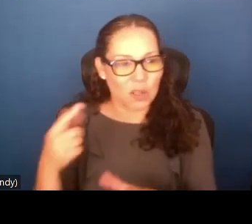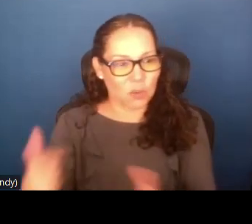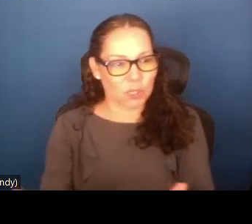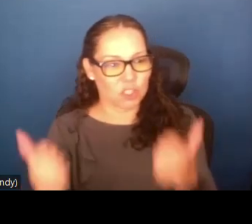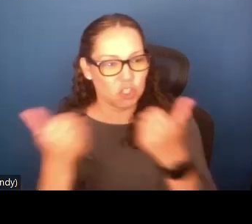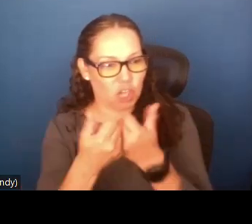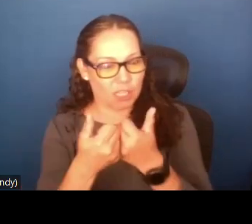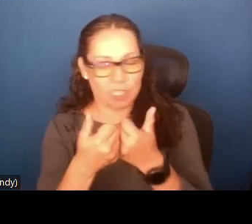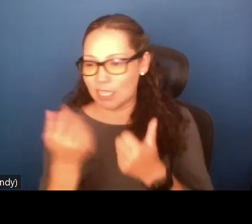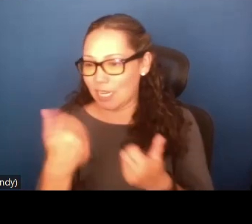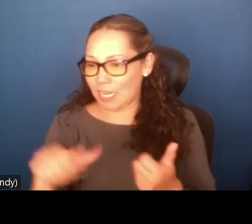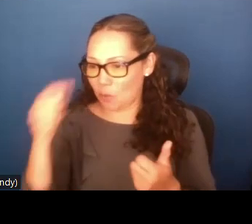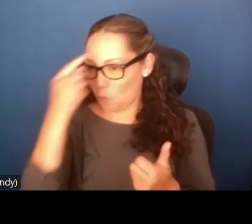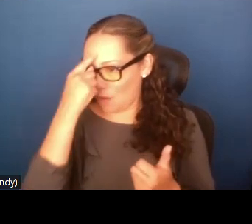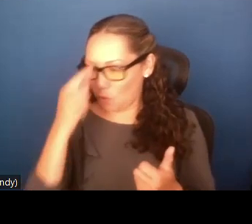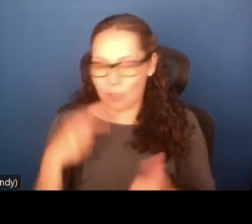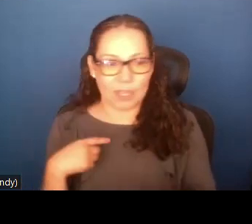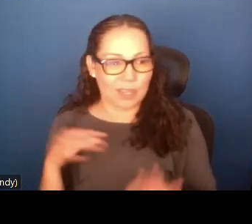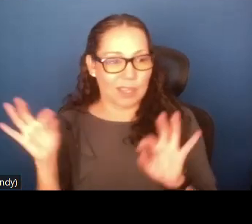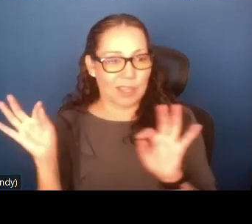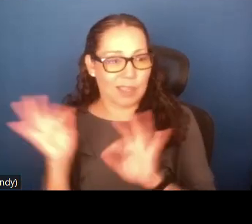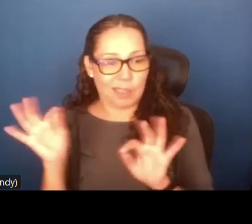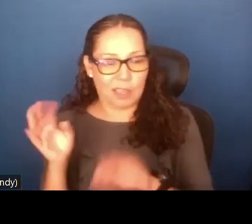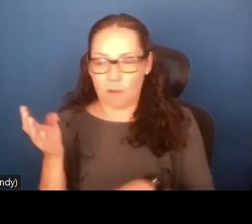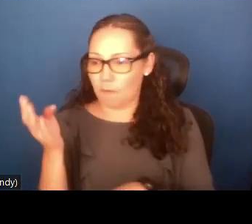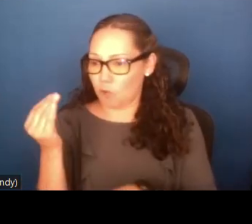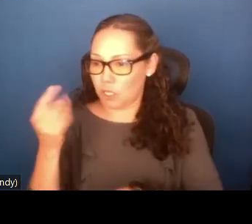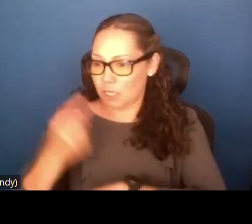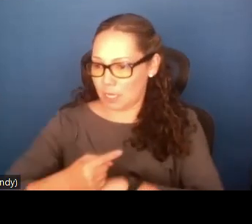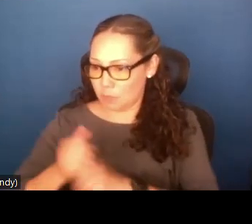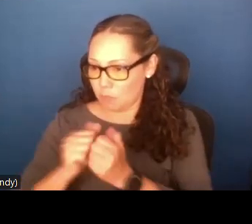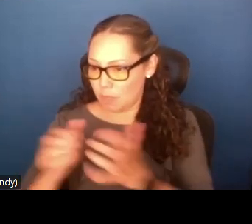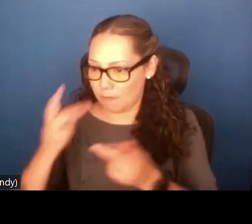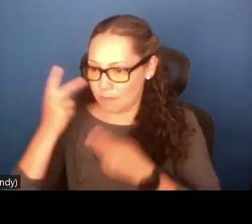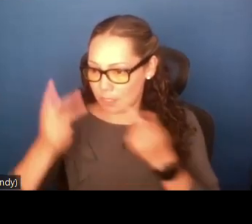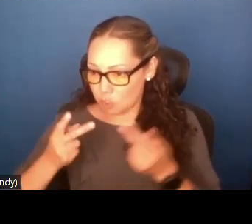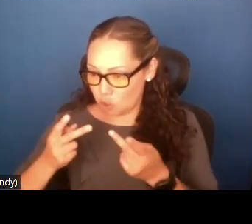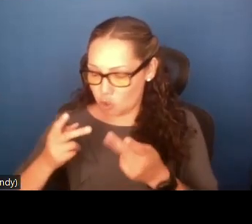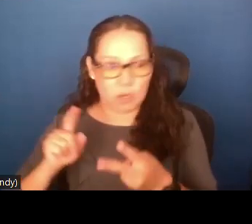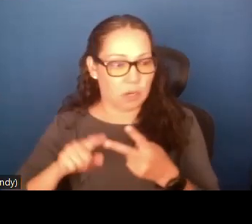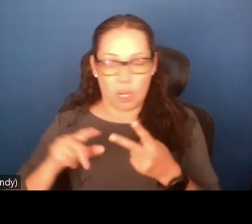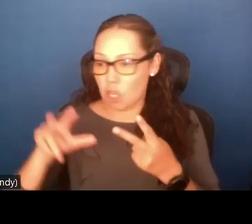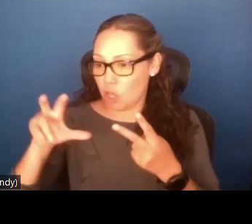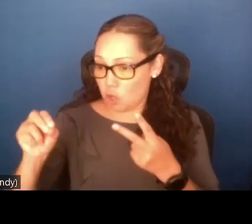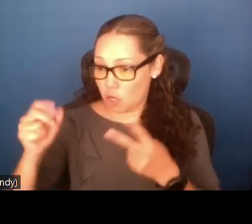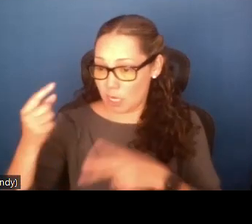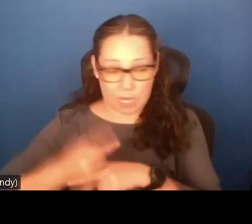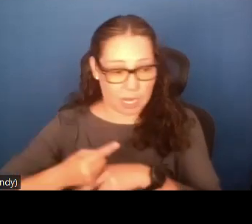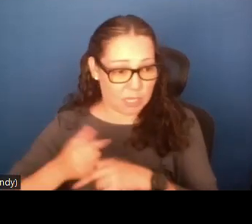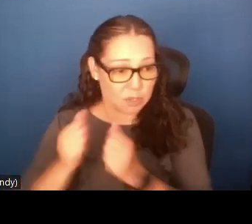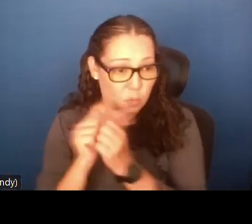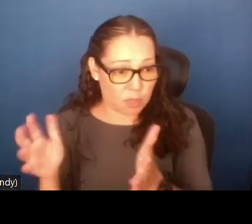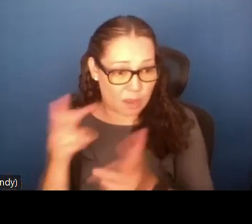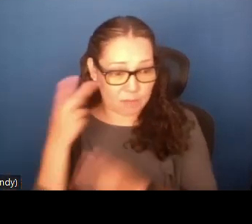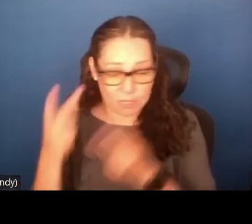thinks that 14 days or 30 days would be feasible